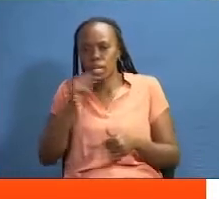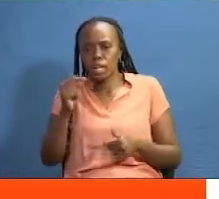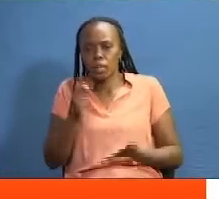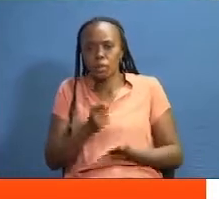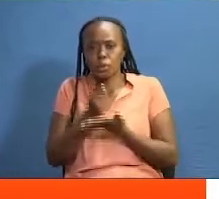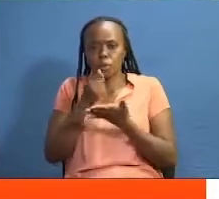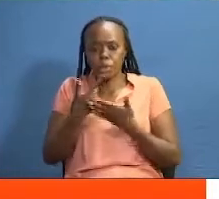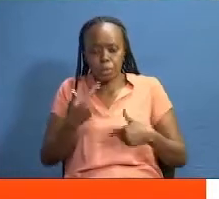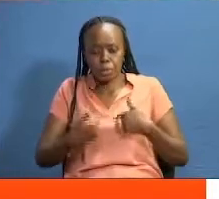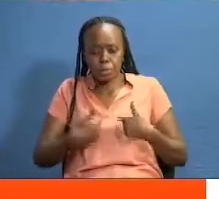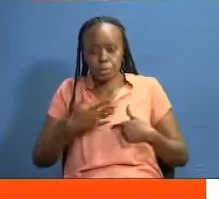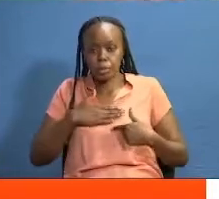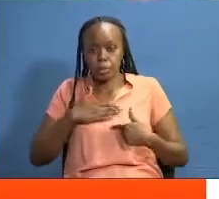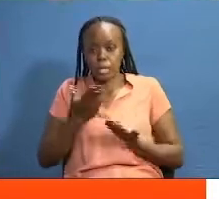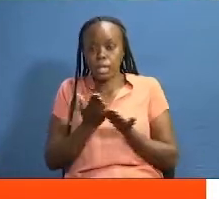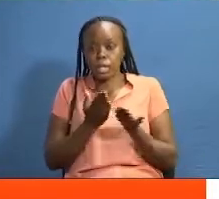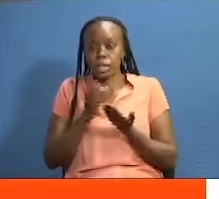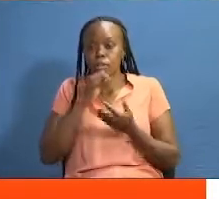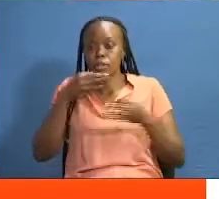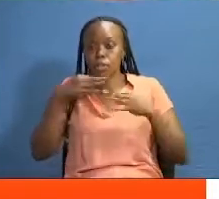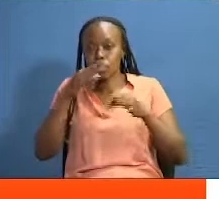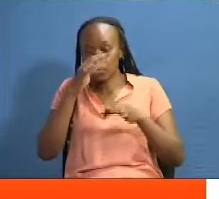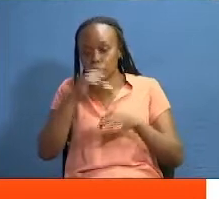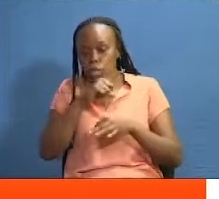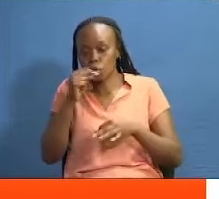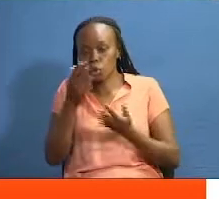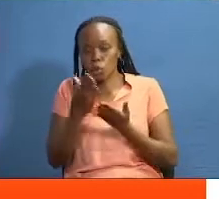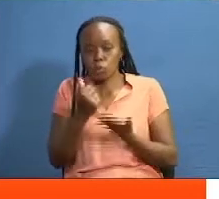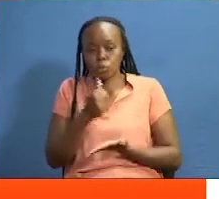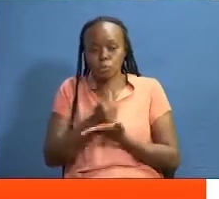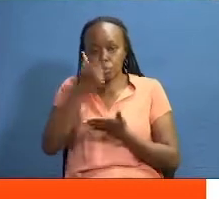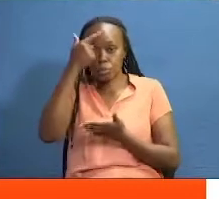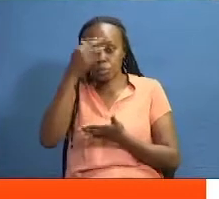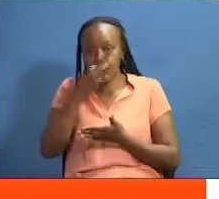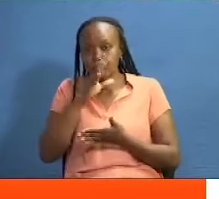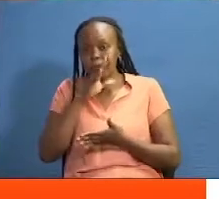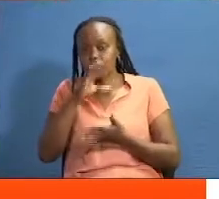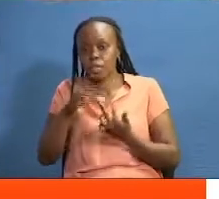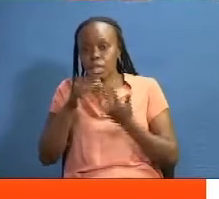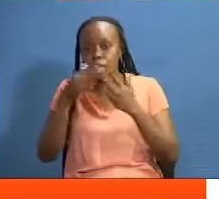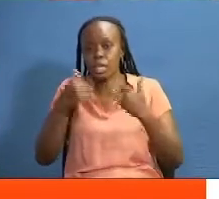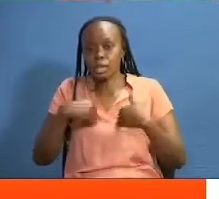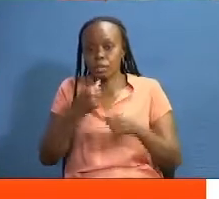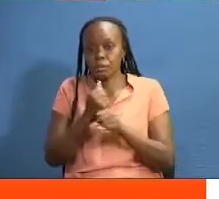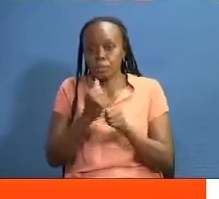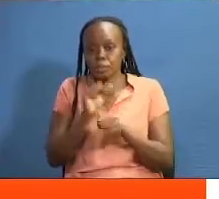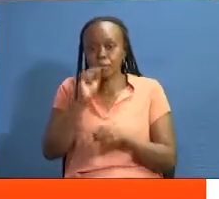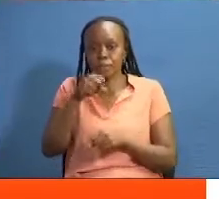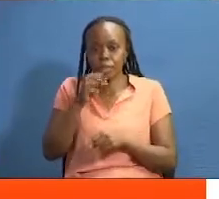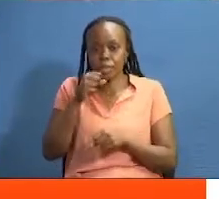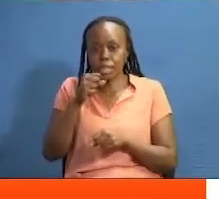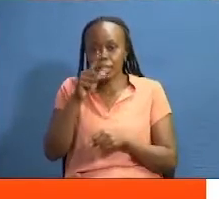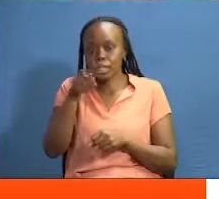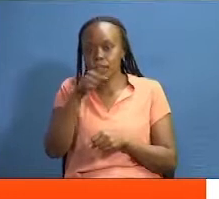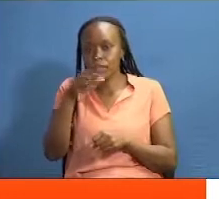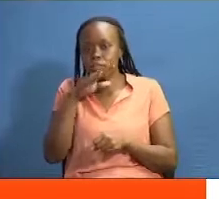volunteer my services? Even if it is for free, please go volunteer. Because through voluntary, you'll get a job. Right. Yes, Rome